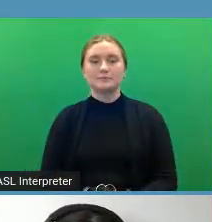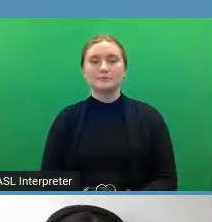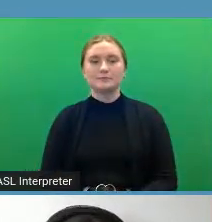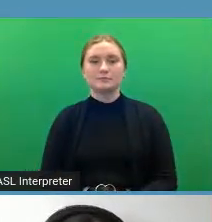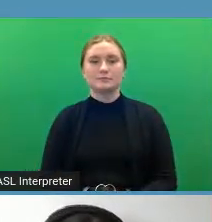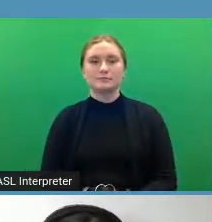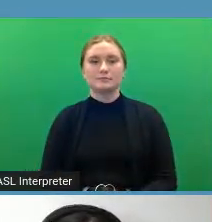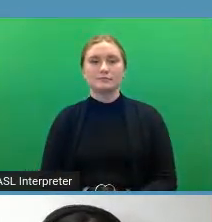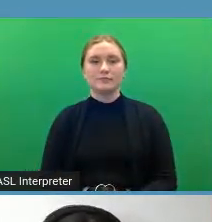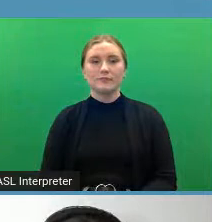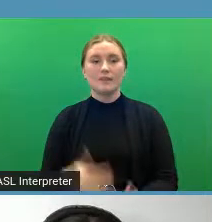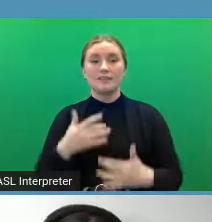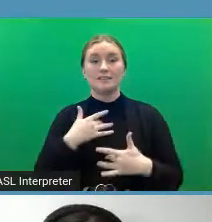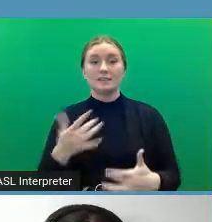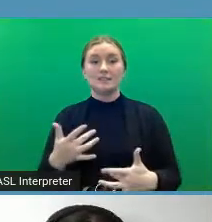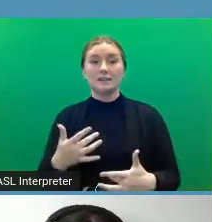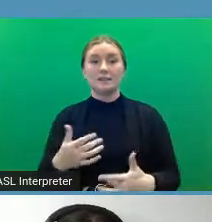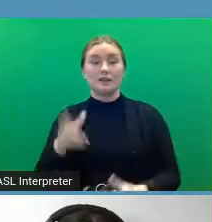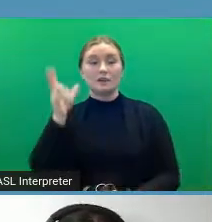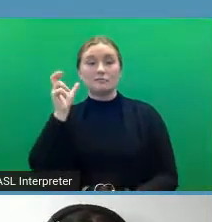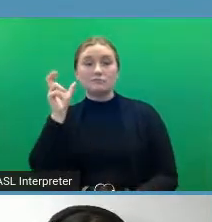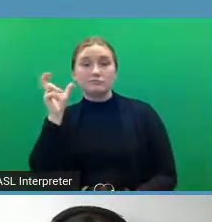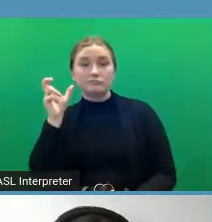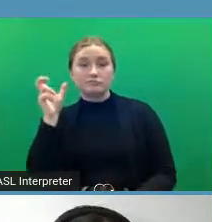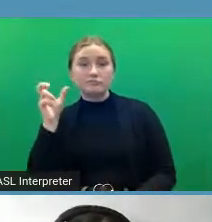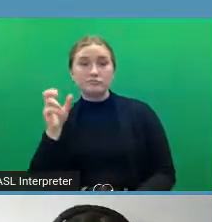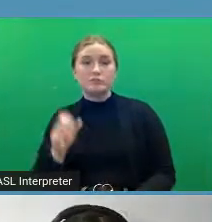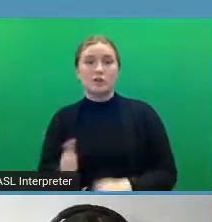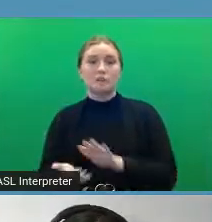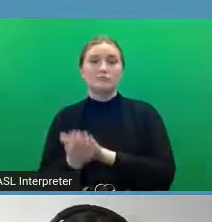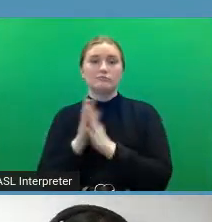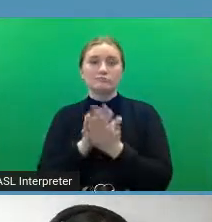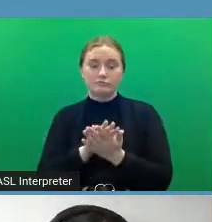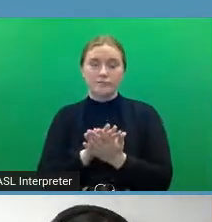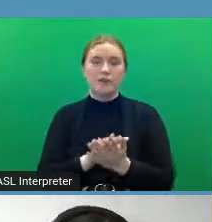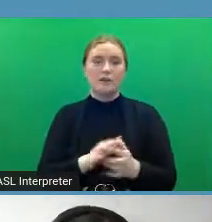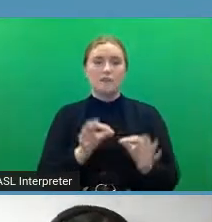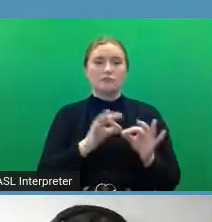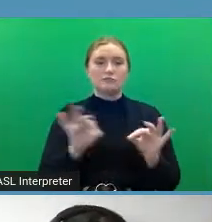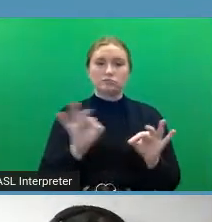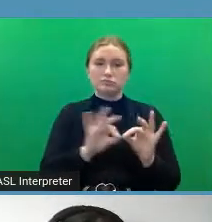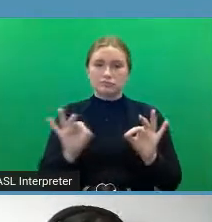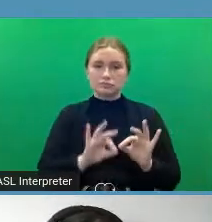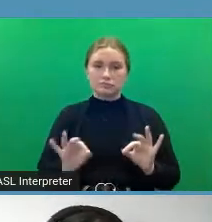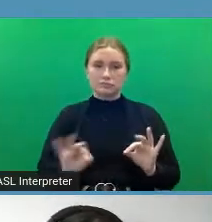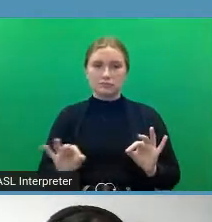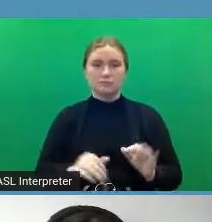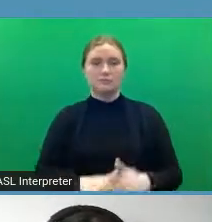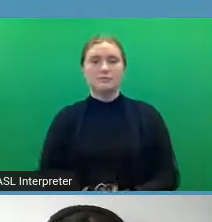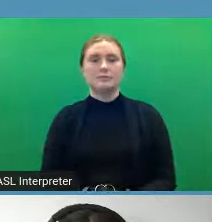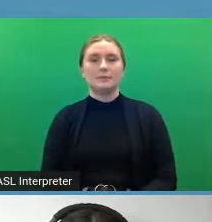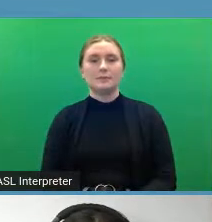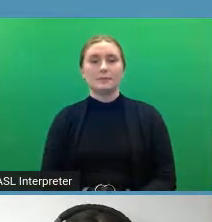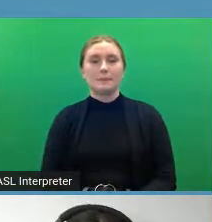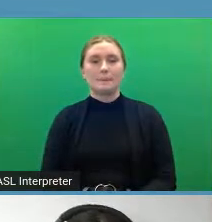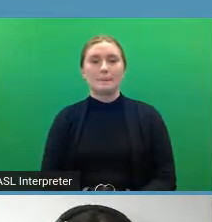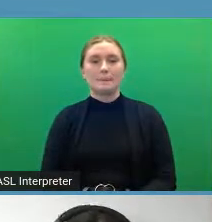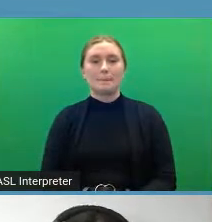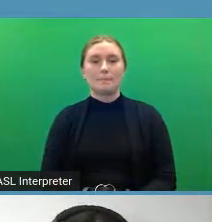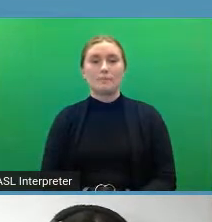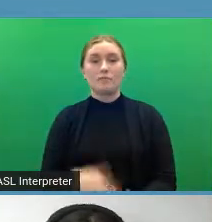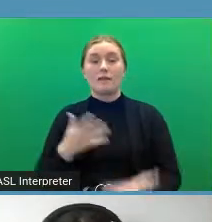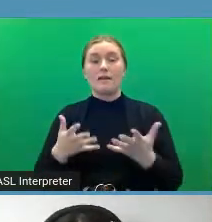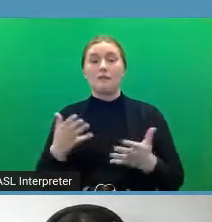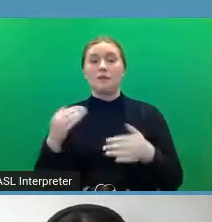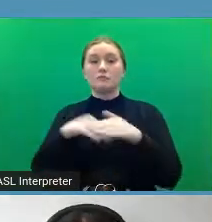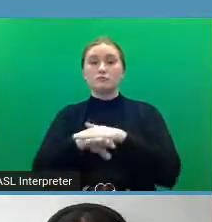audio language, the existing language of the video, whereas subtitles are a translation. And that might be to provide access